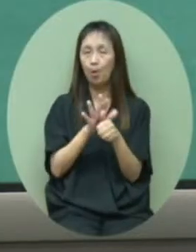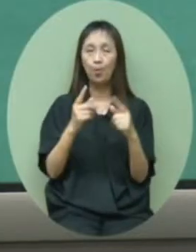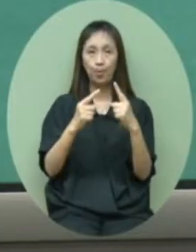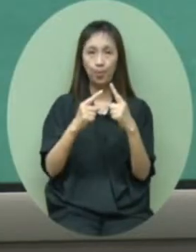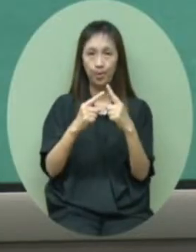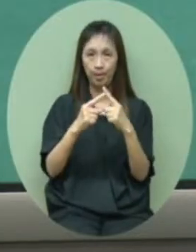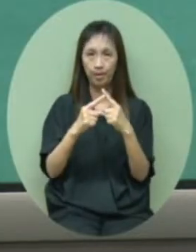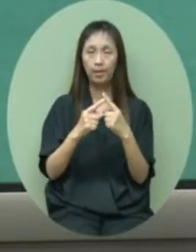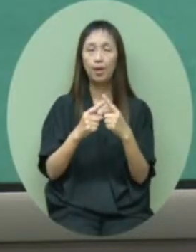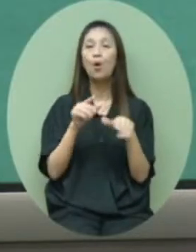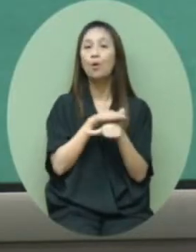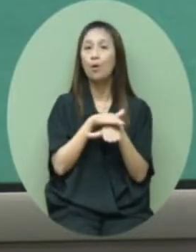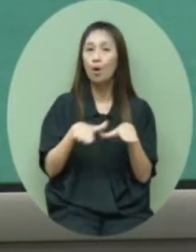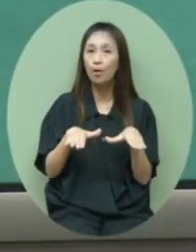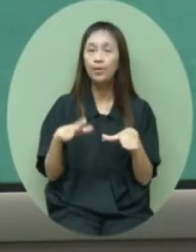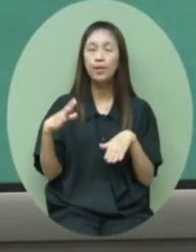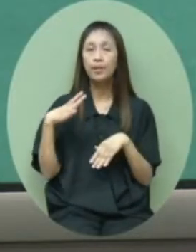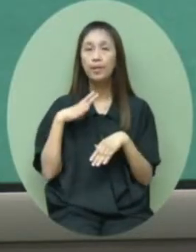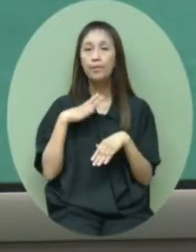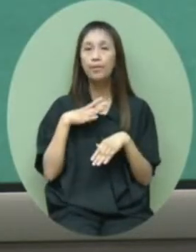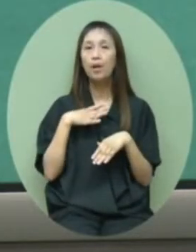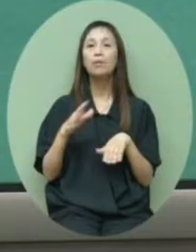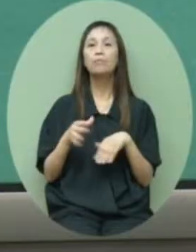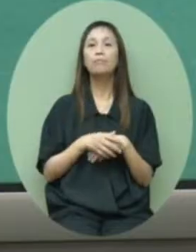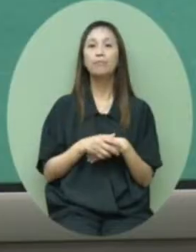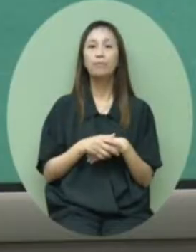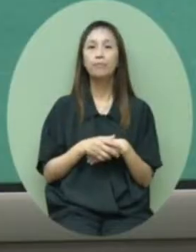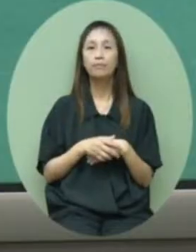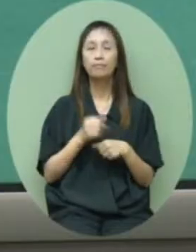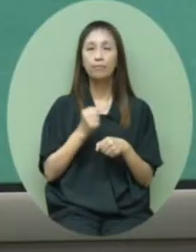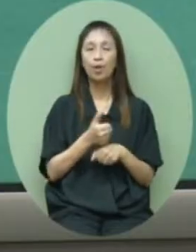be operated in a lawful manner